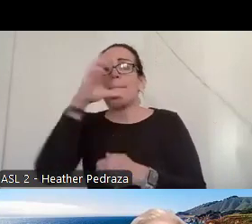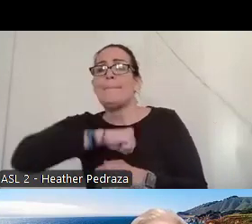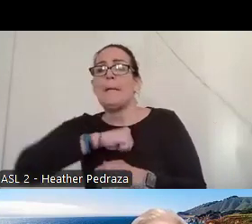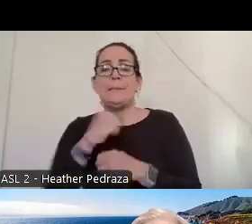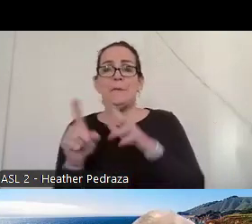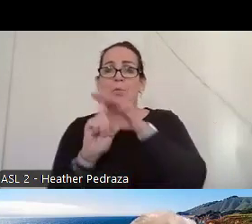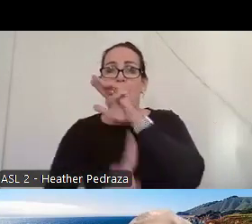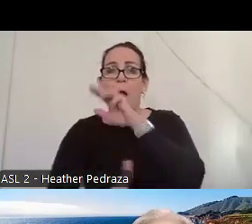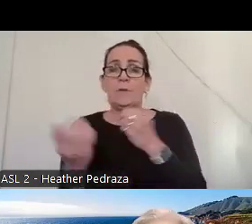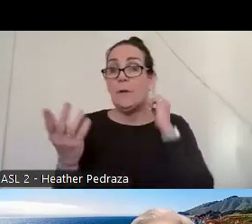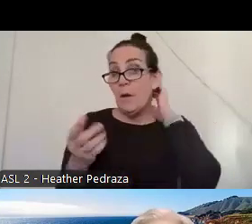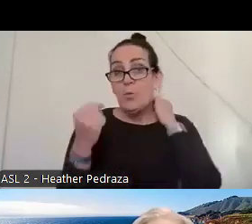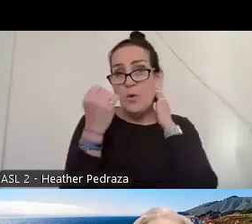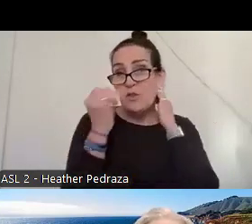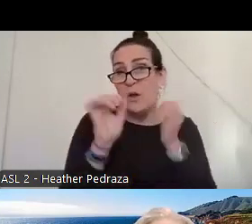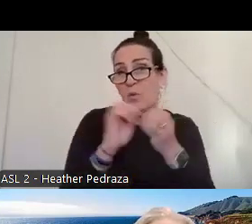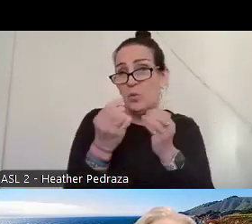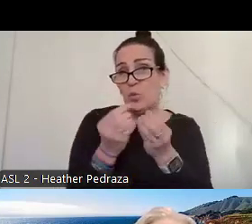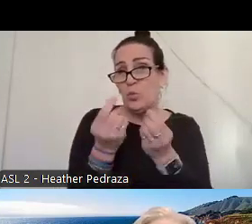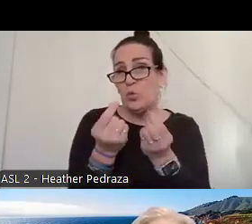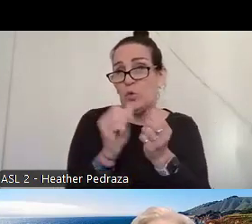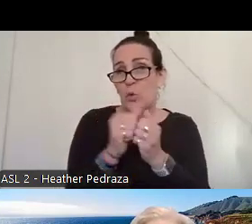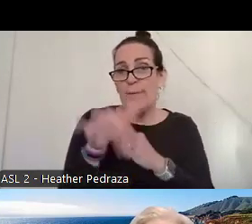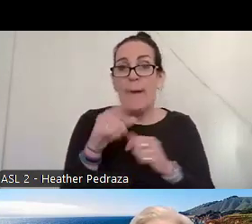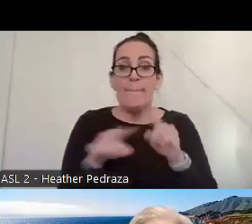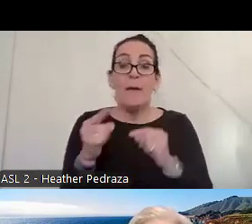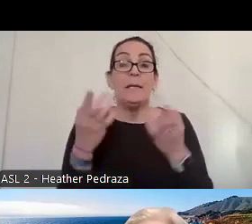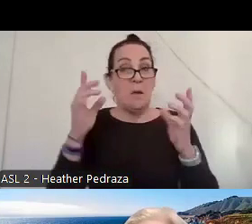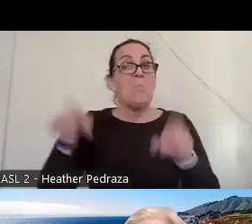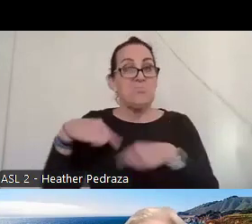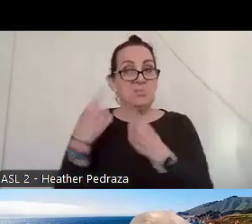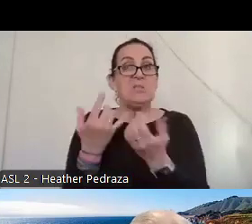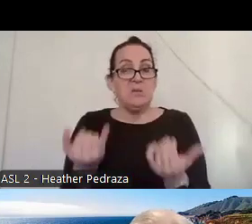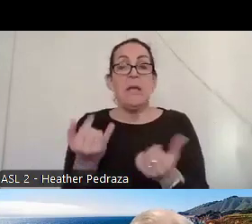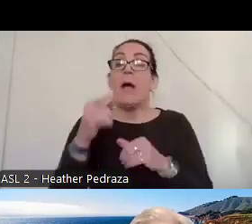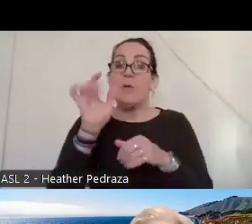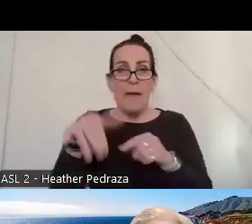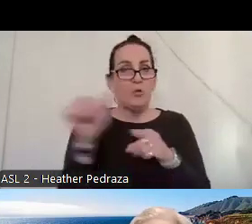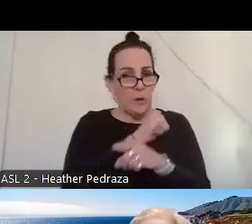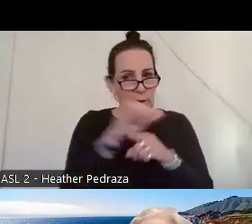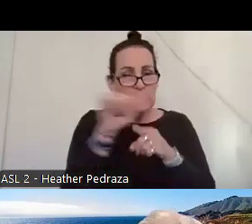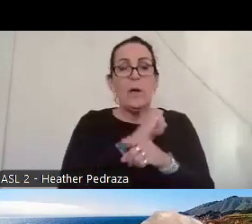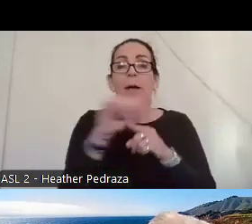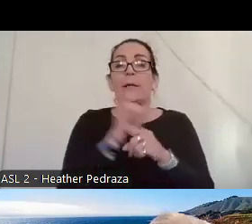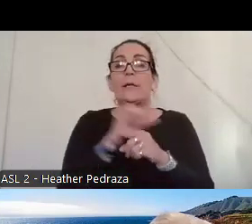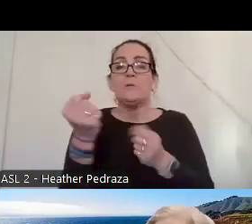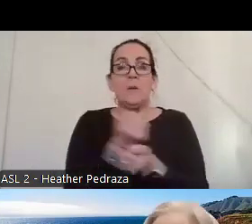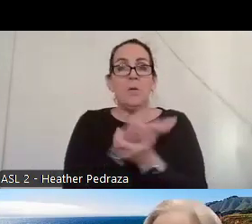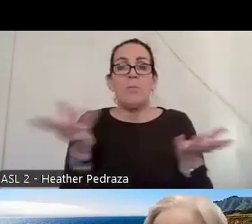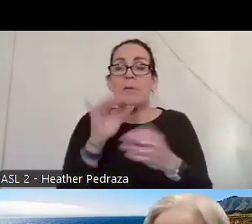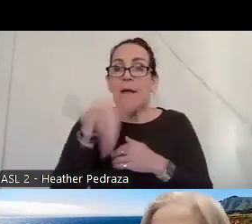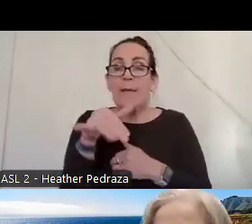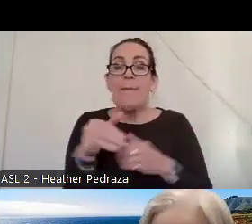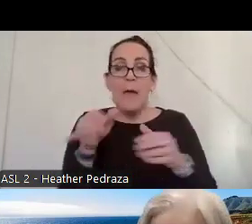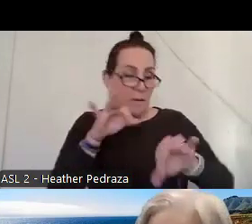So that actually has been done. The Commission on Police Officer Standards and Training has issued that final guidance. They even went